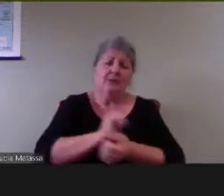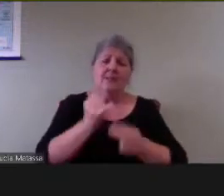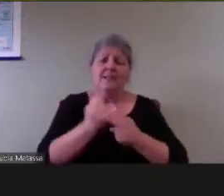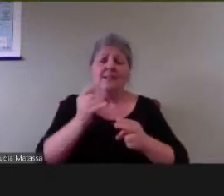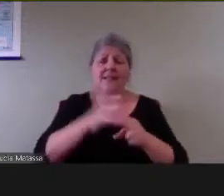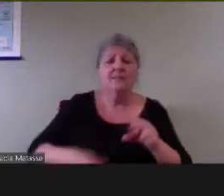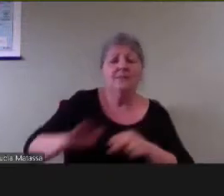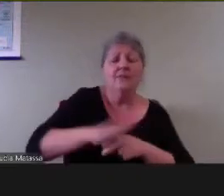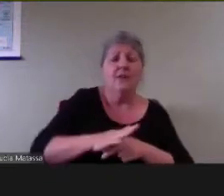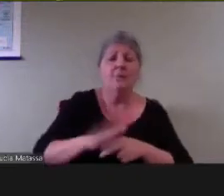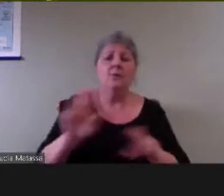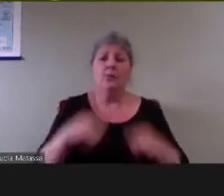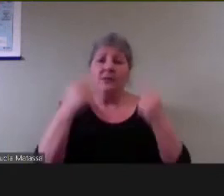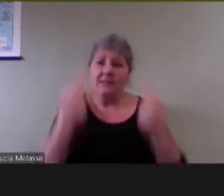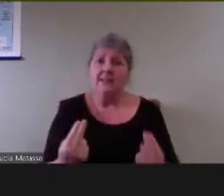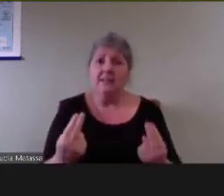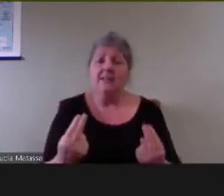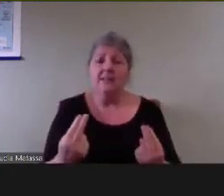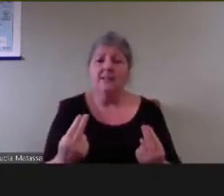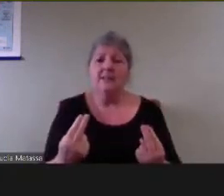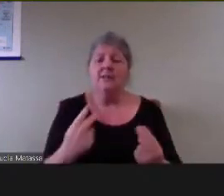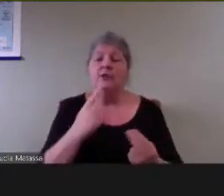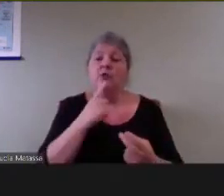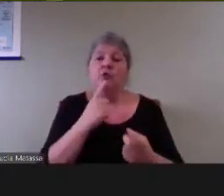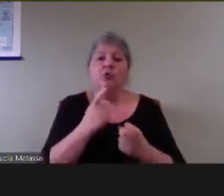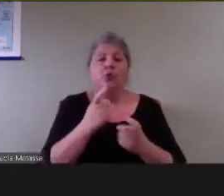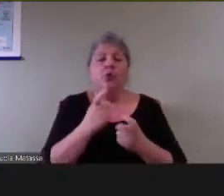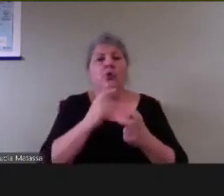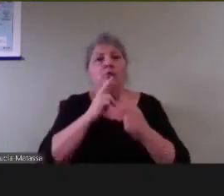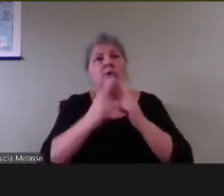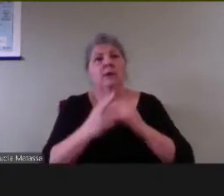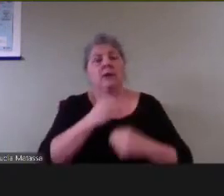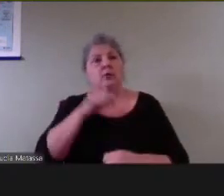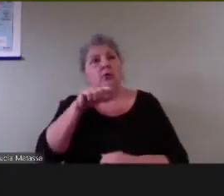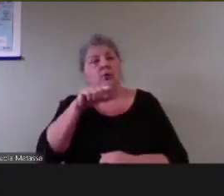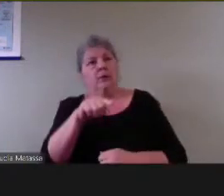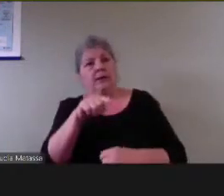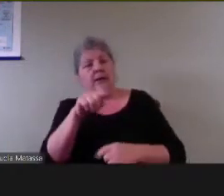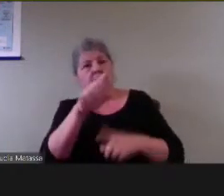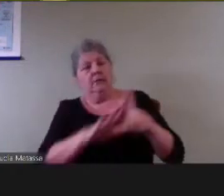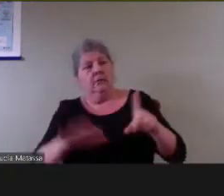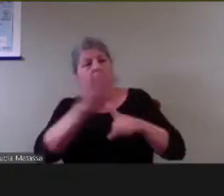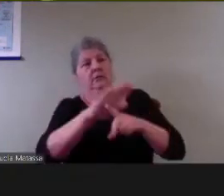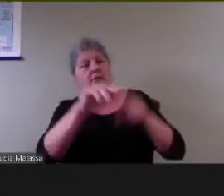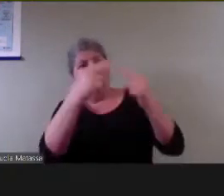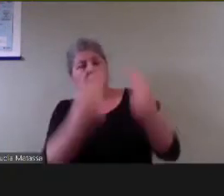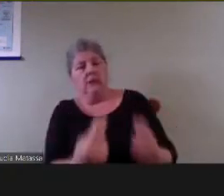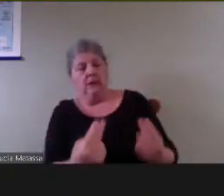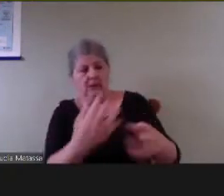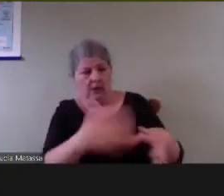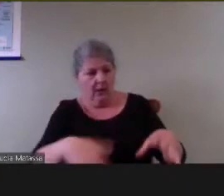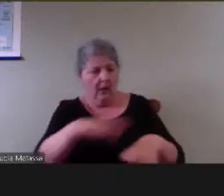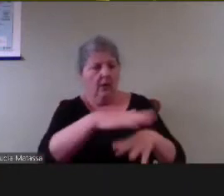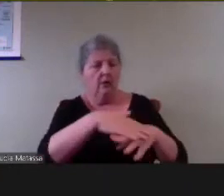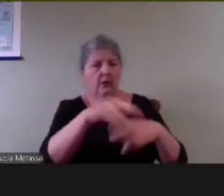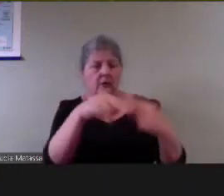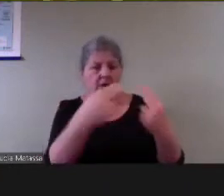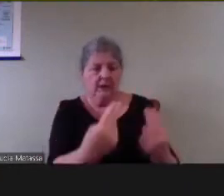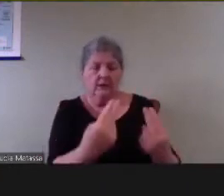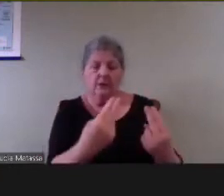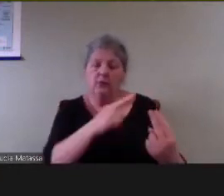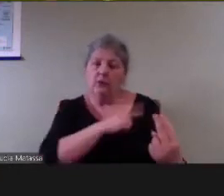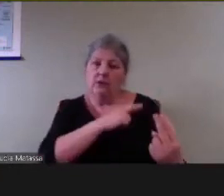necessary. So in responding to that constellation of unique needs, it's very important that